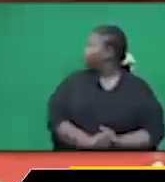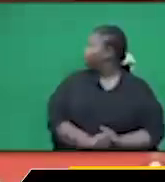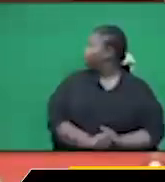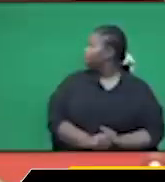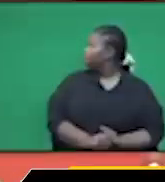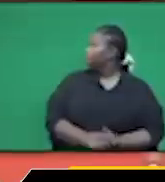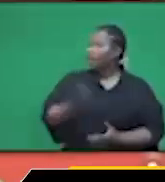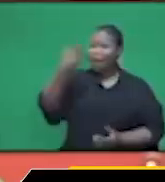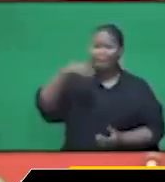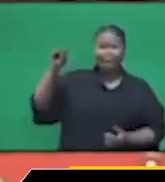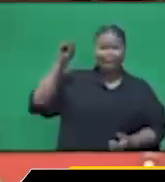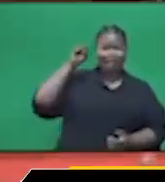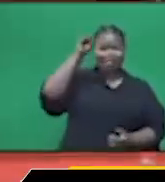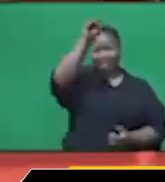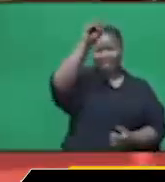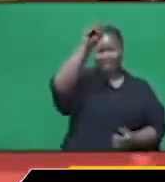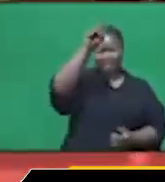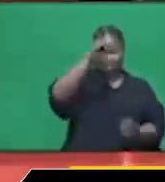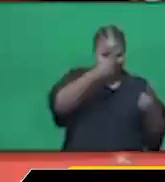Amandla!